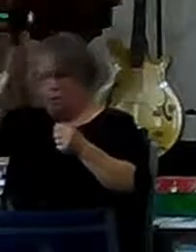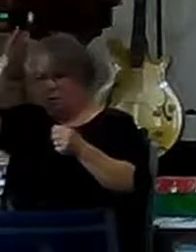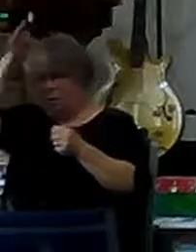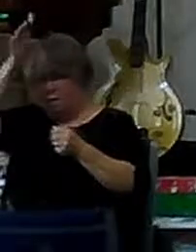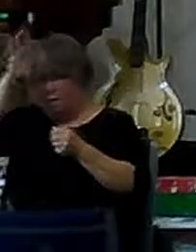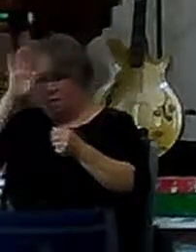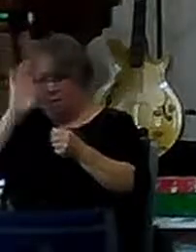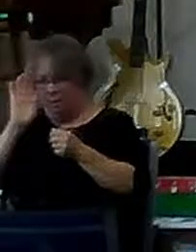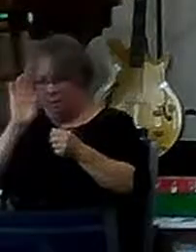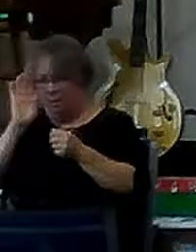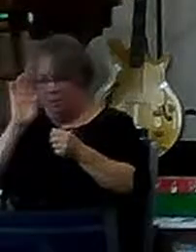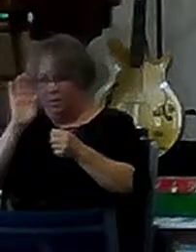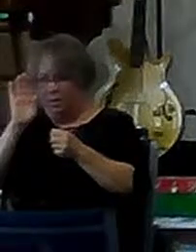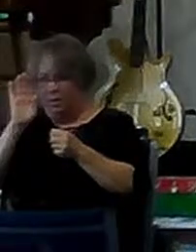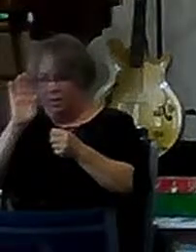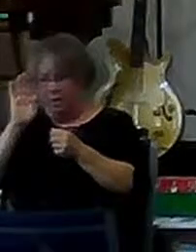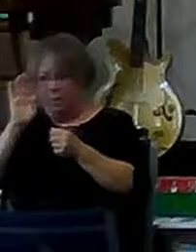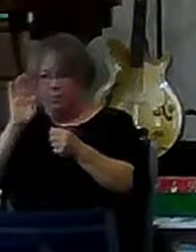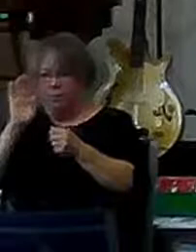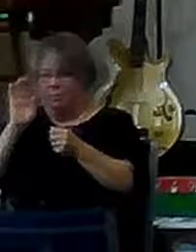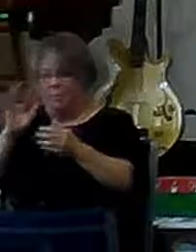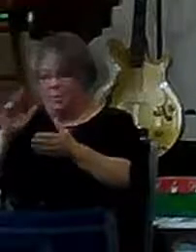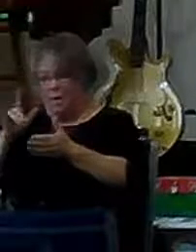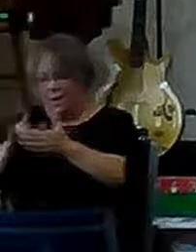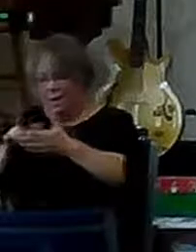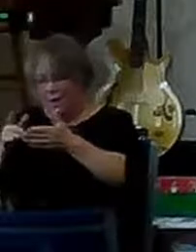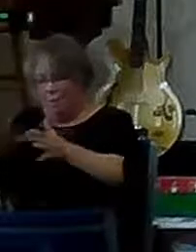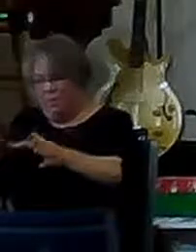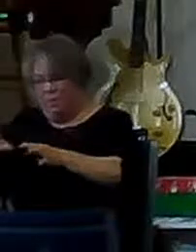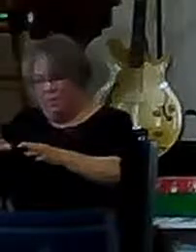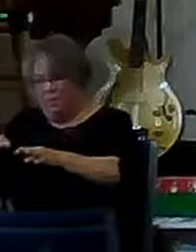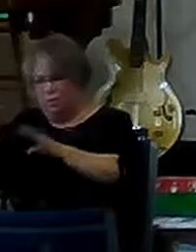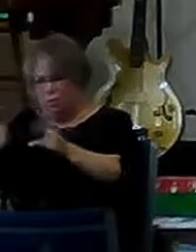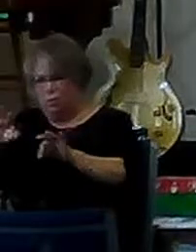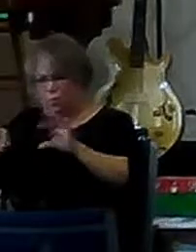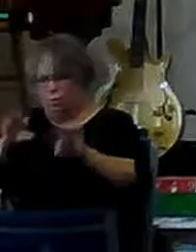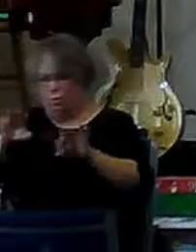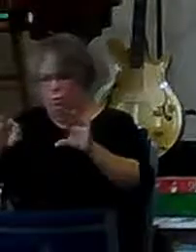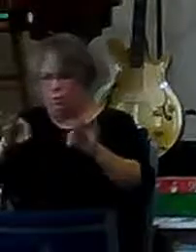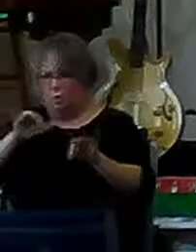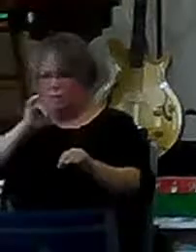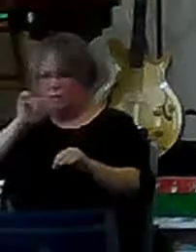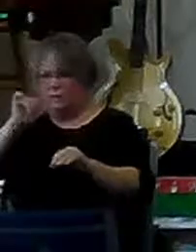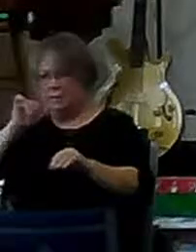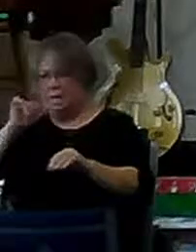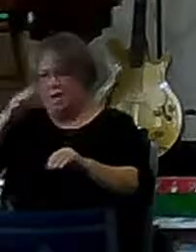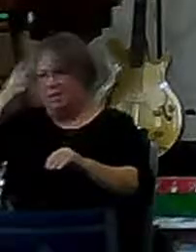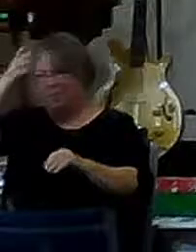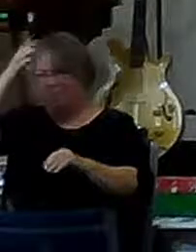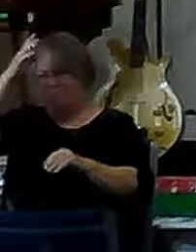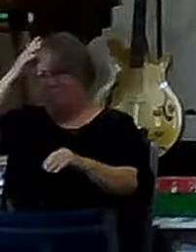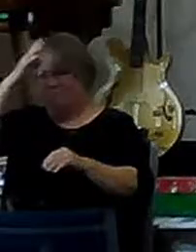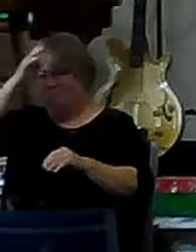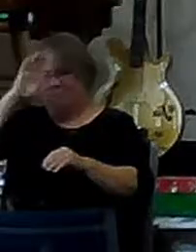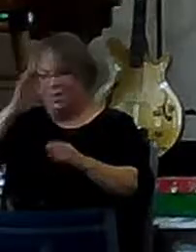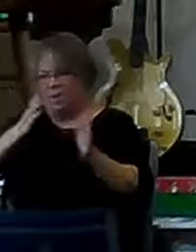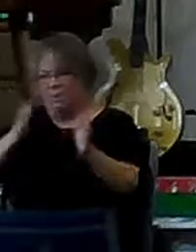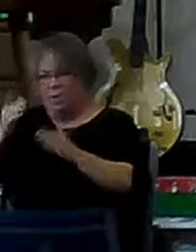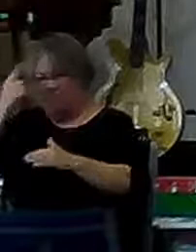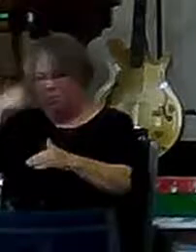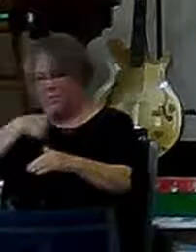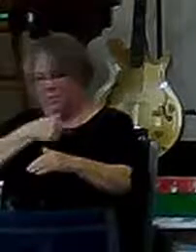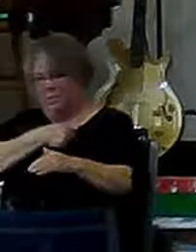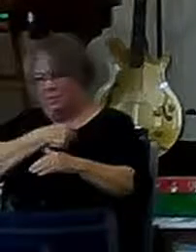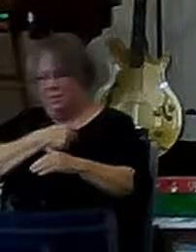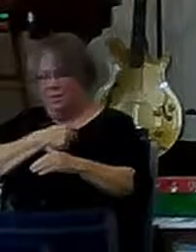but for today, to understand this, to get some idea of the foundation